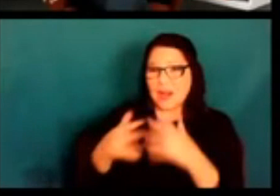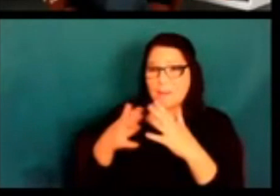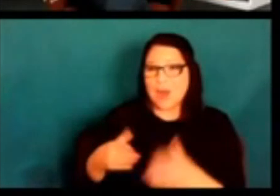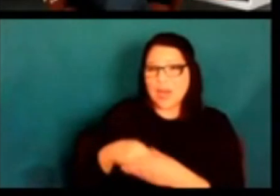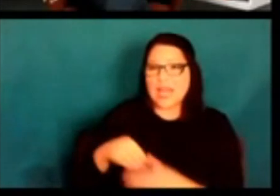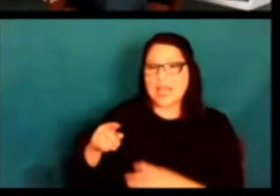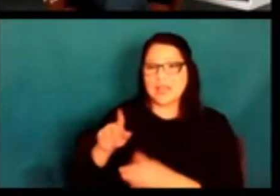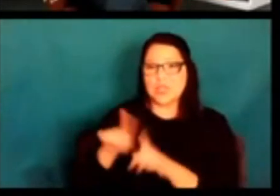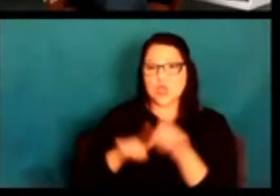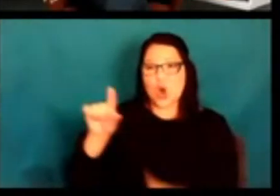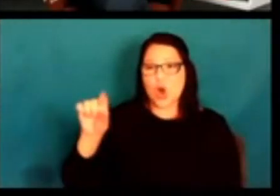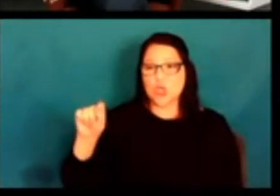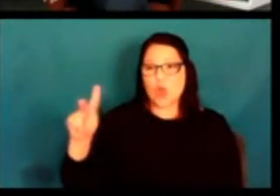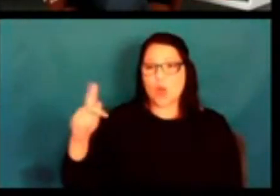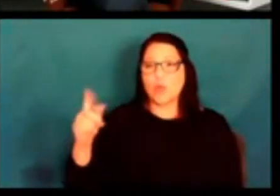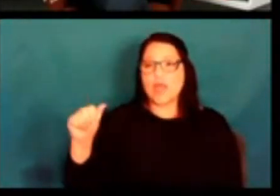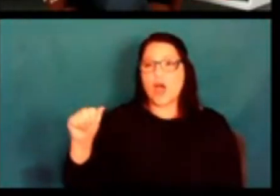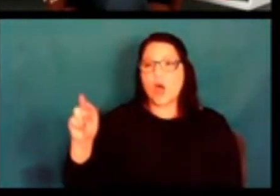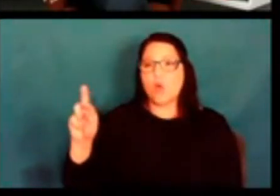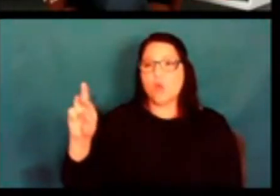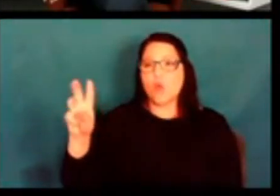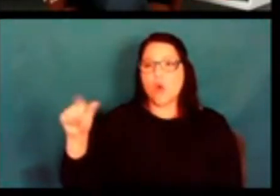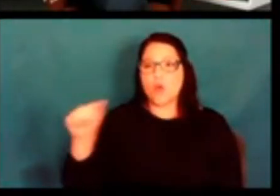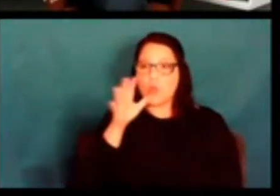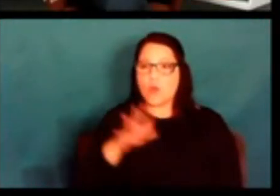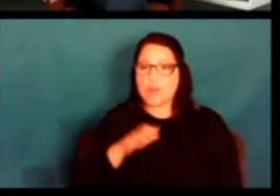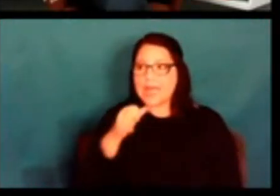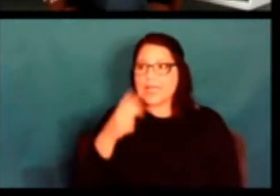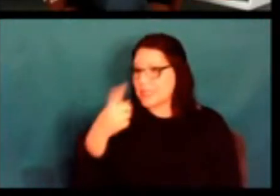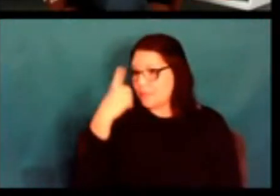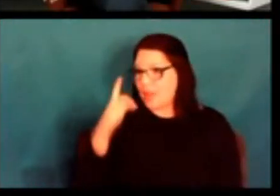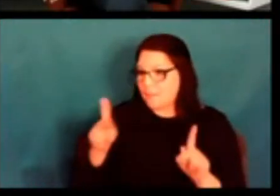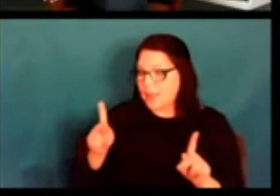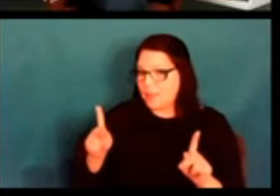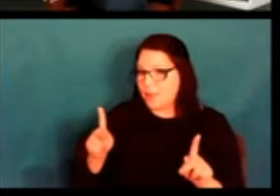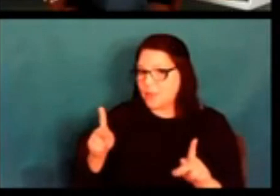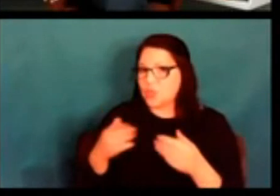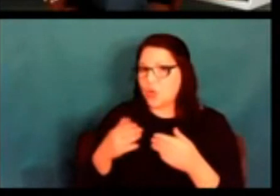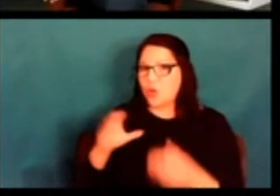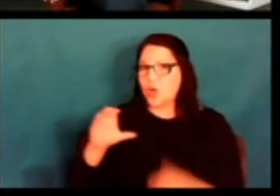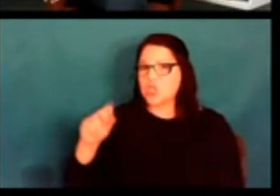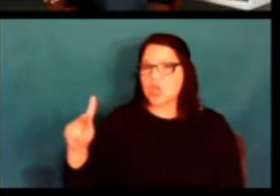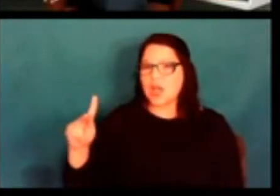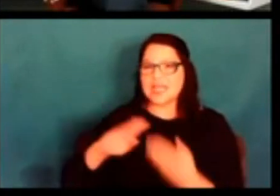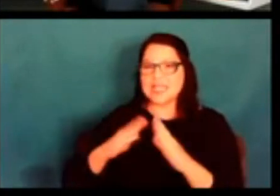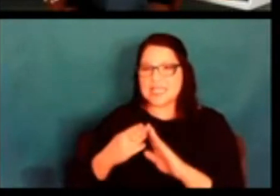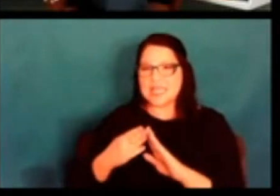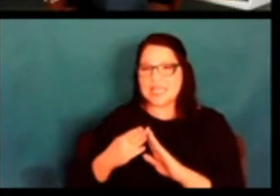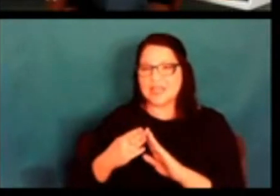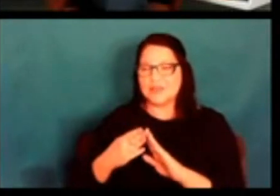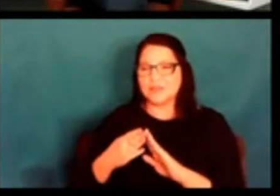the lady that was on. You didn't see us there. So my thing was, after Chocolate City, you know, seeing us in the White